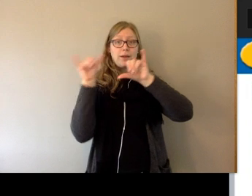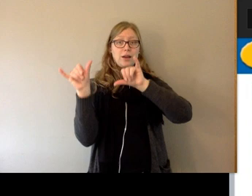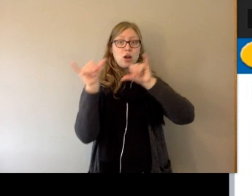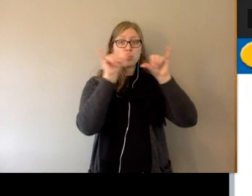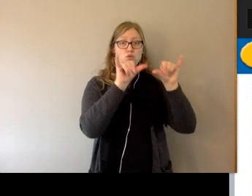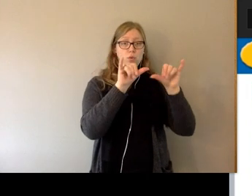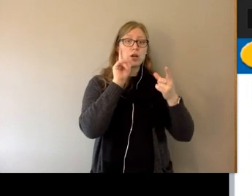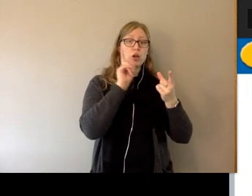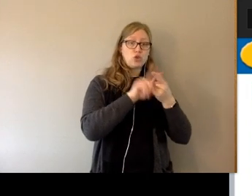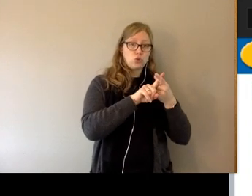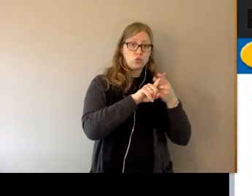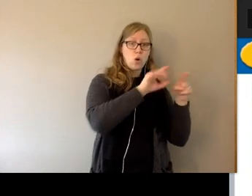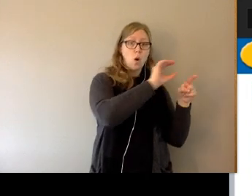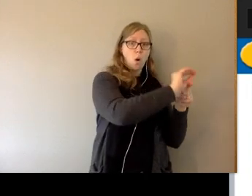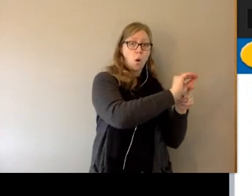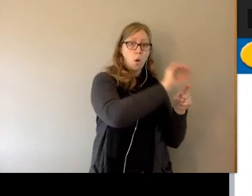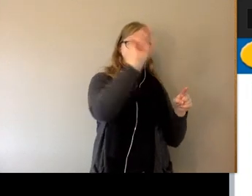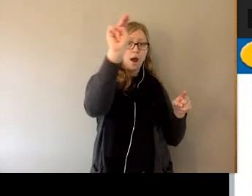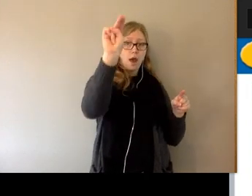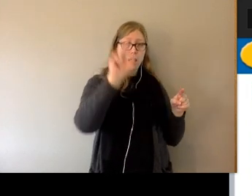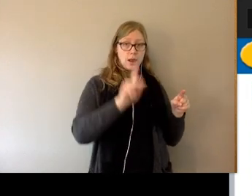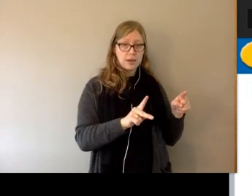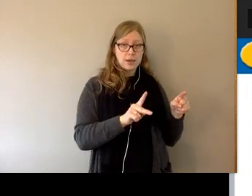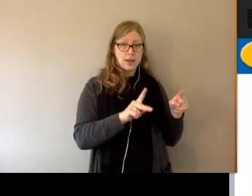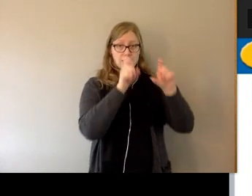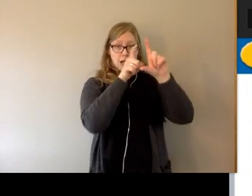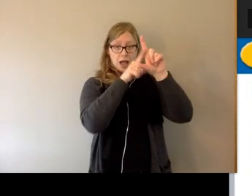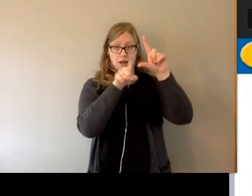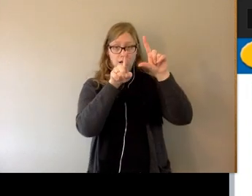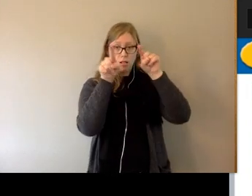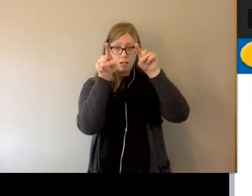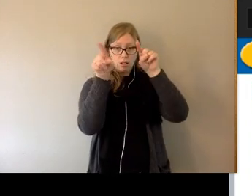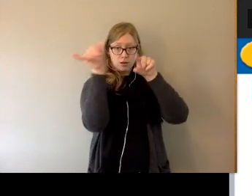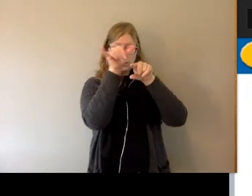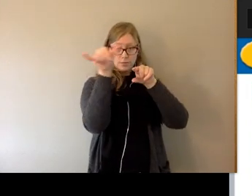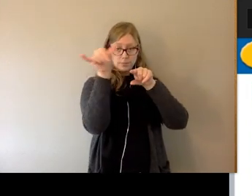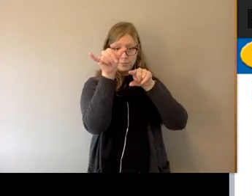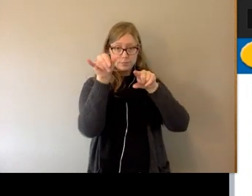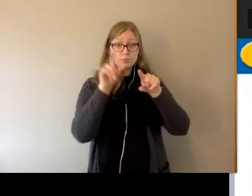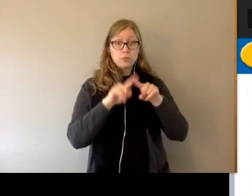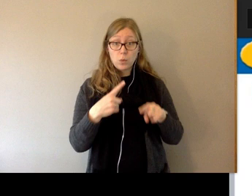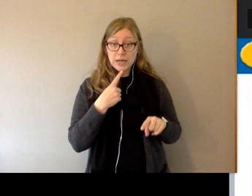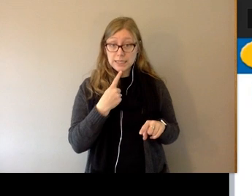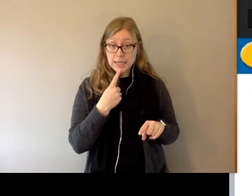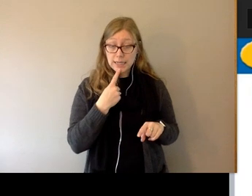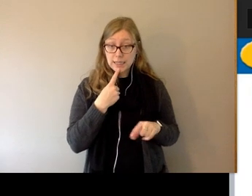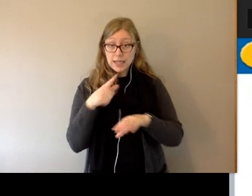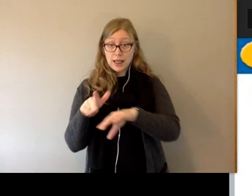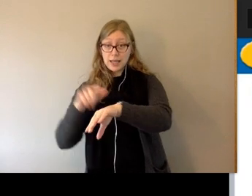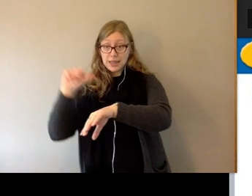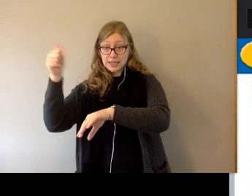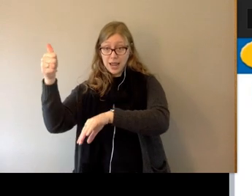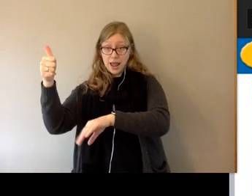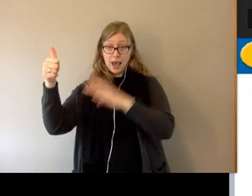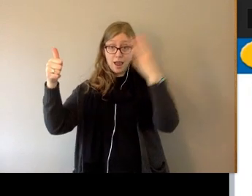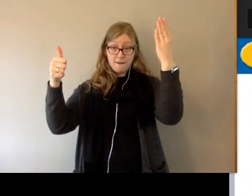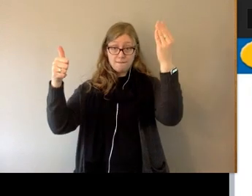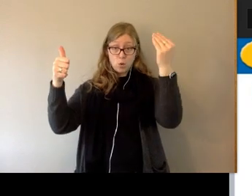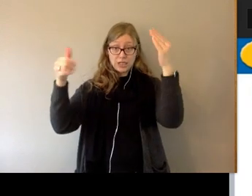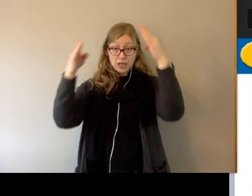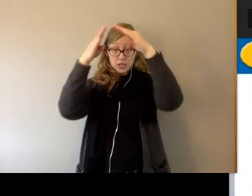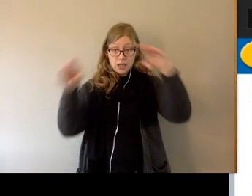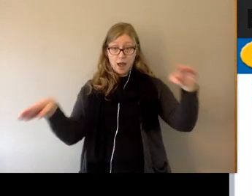the relationship between the two sides, this length 10 and this length 14, is going to be